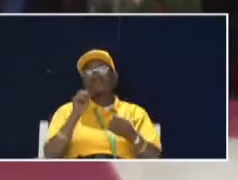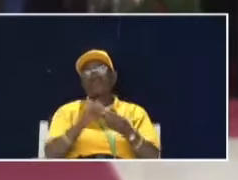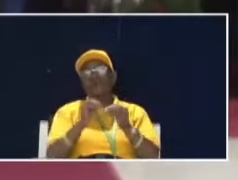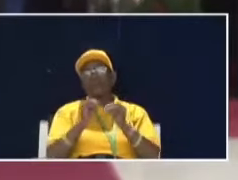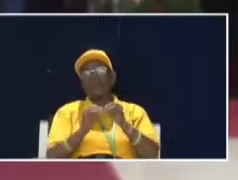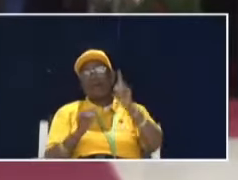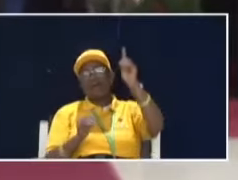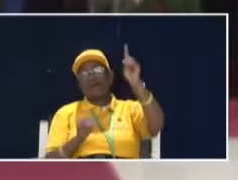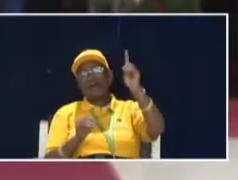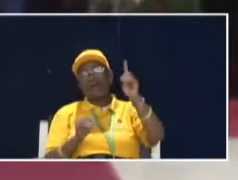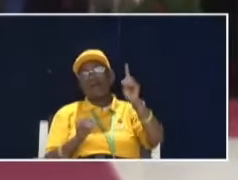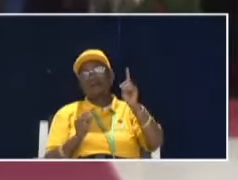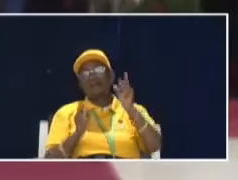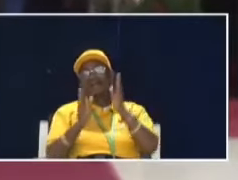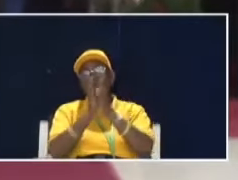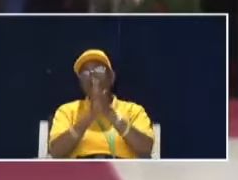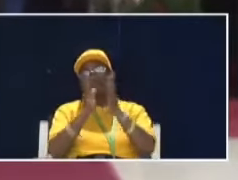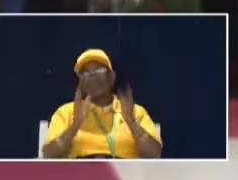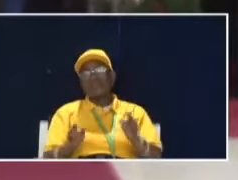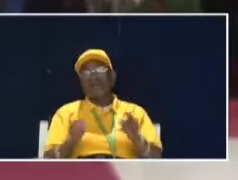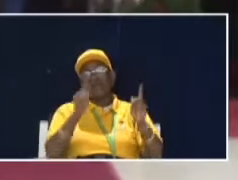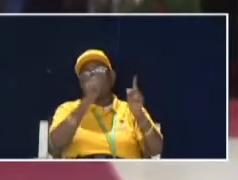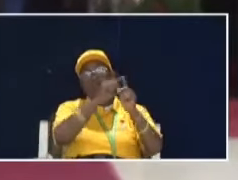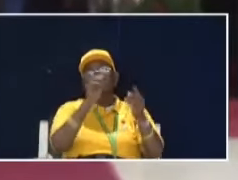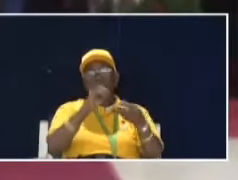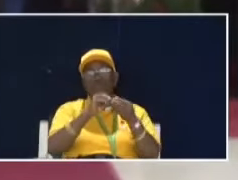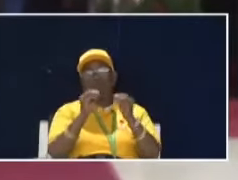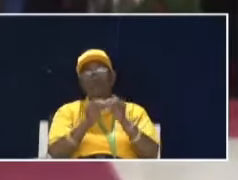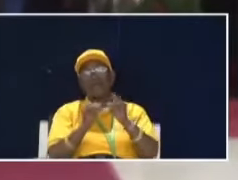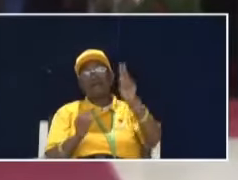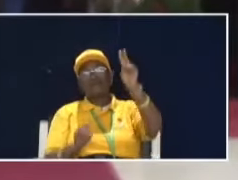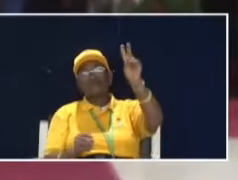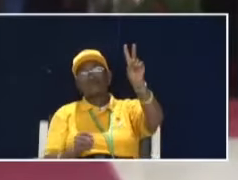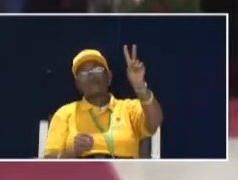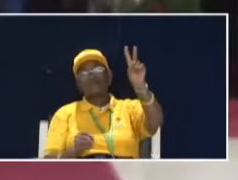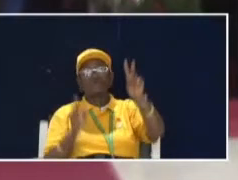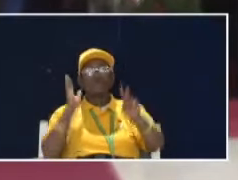Prayer point number two will be, Father,